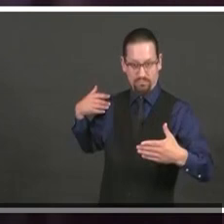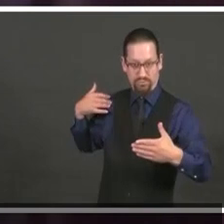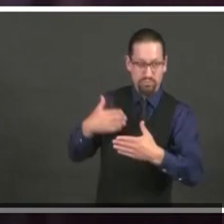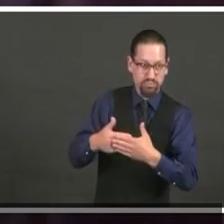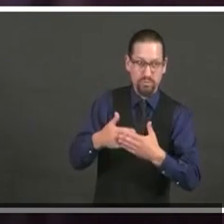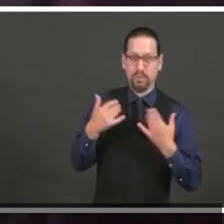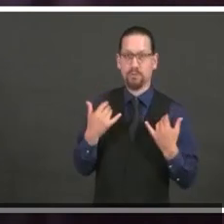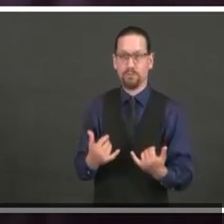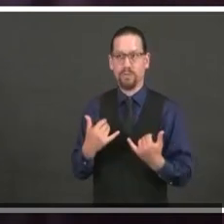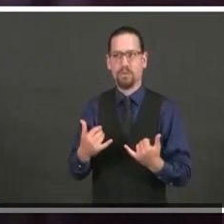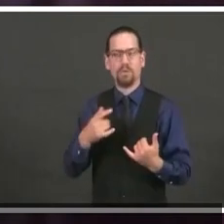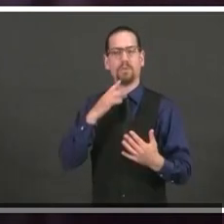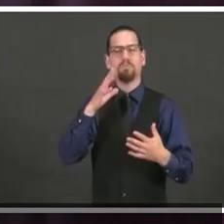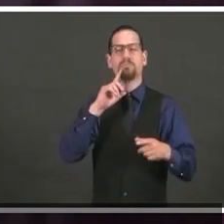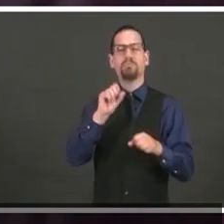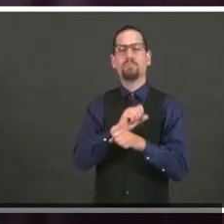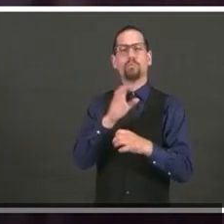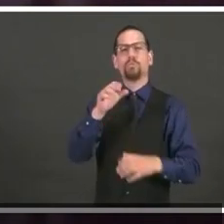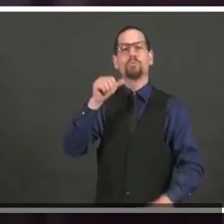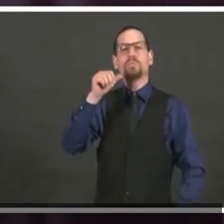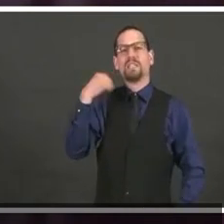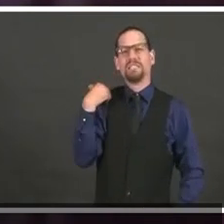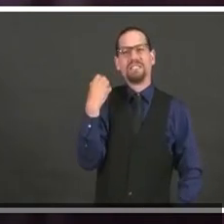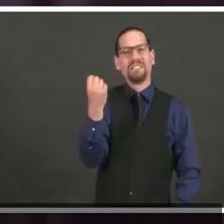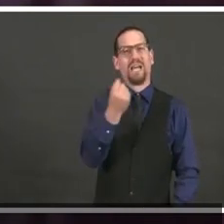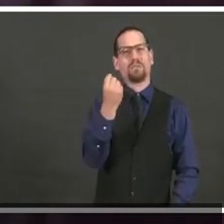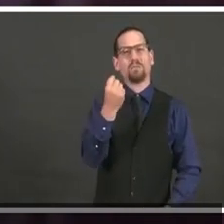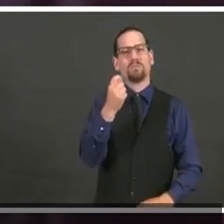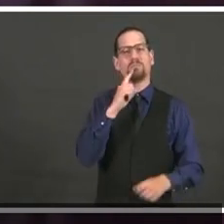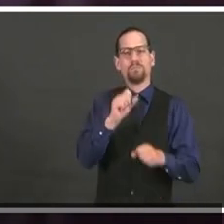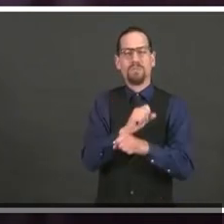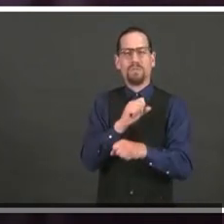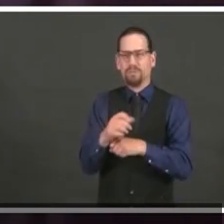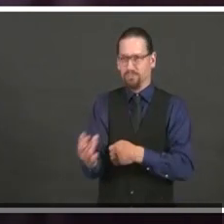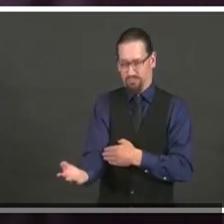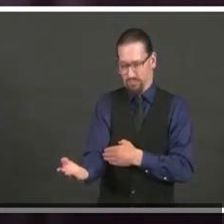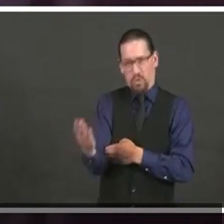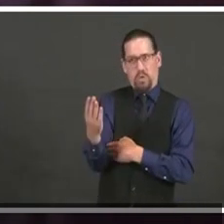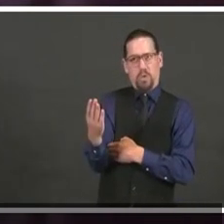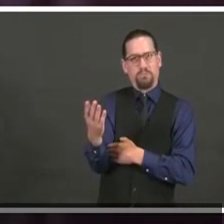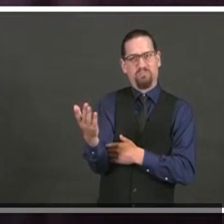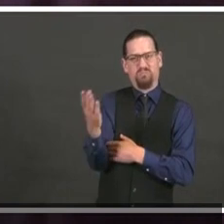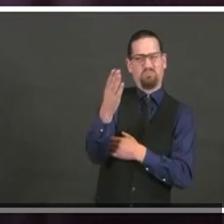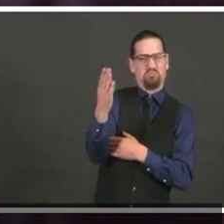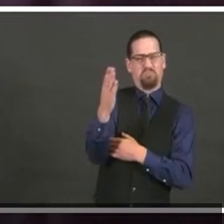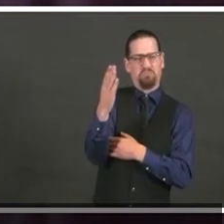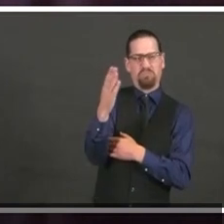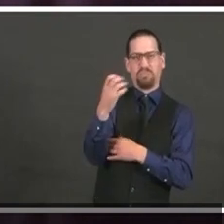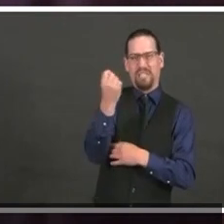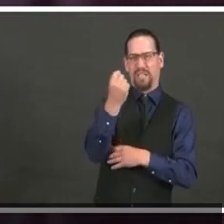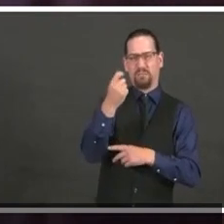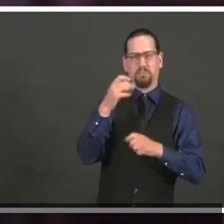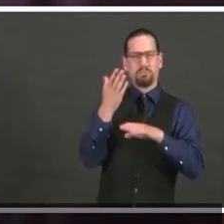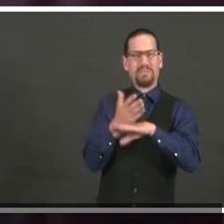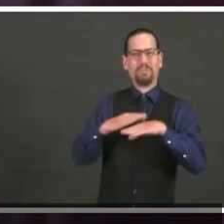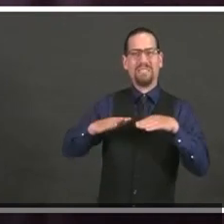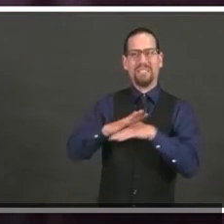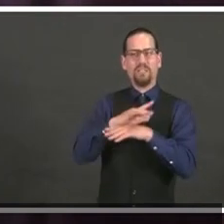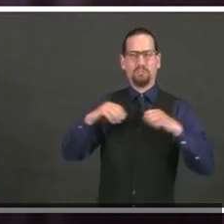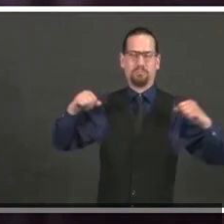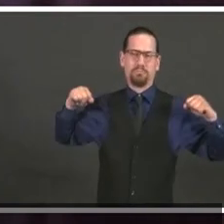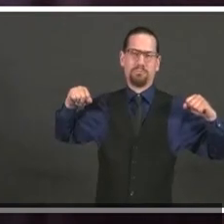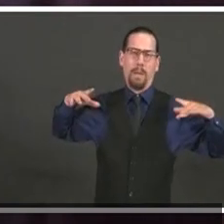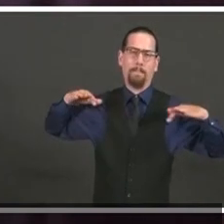of them actually even by late morning on Saturday. Sunday was a little bit less crowded,